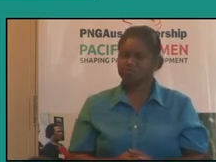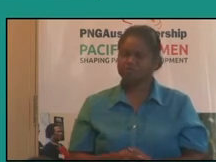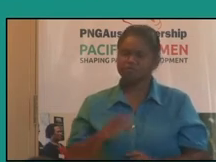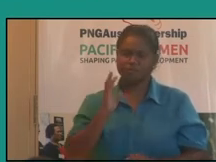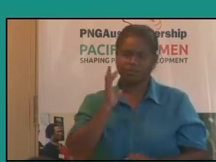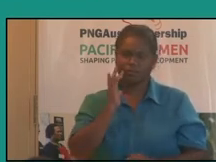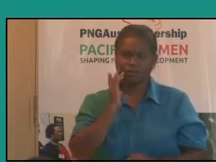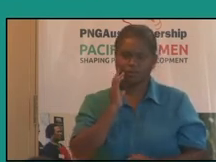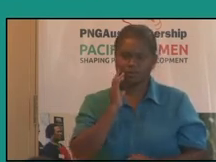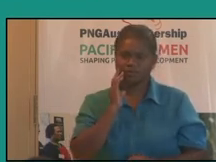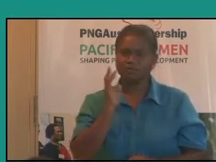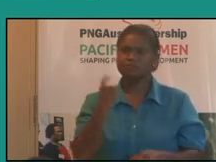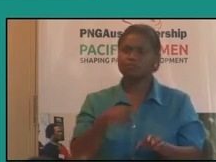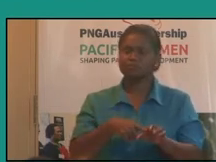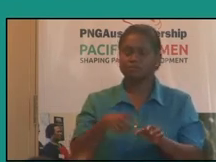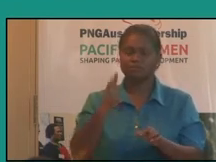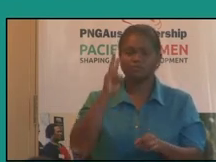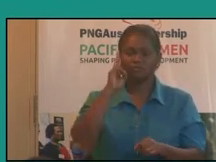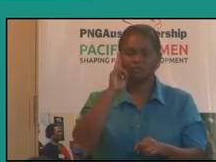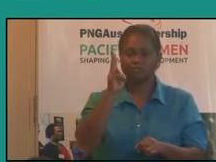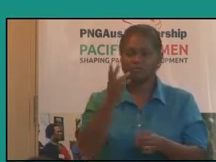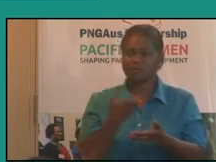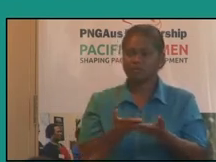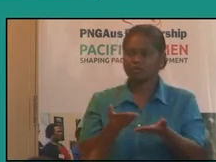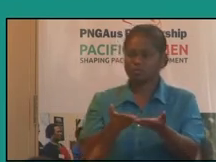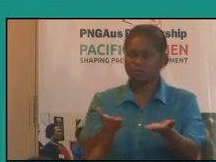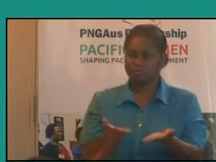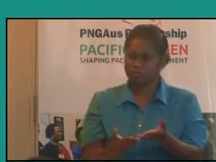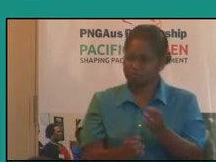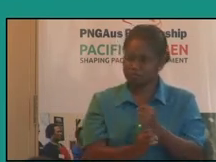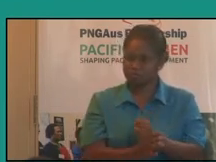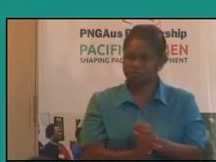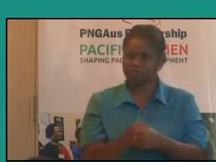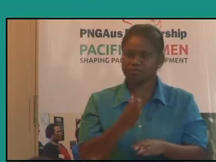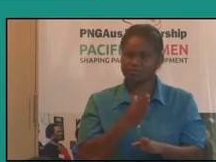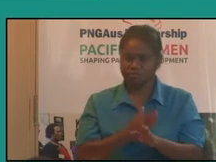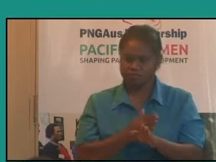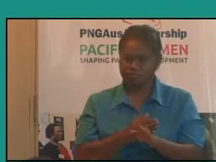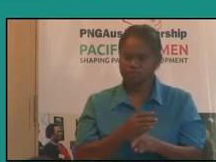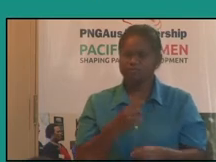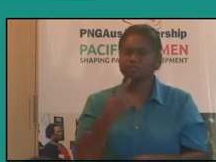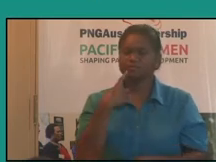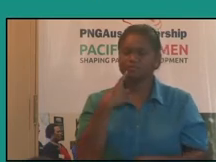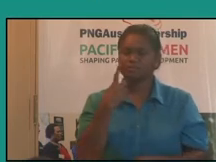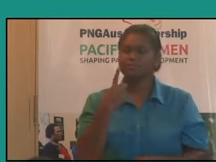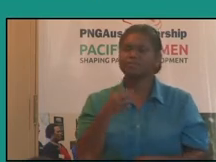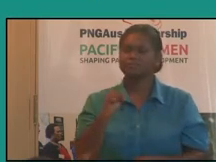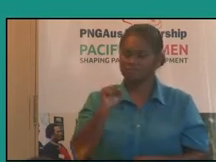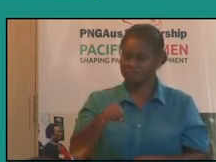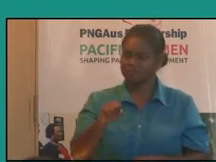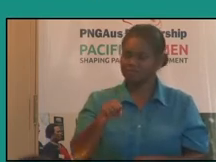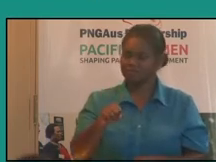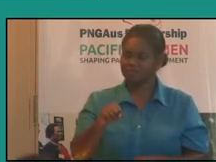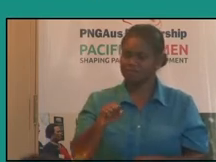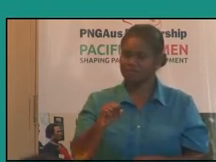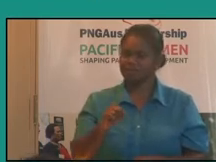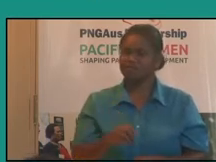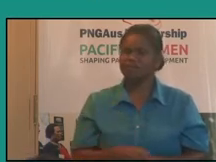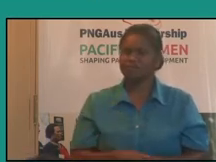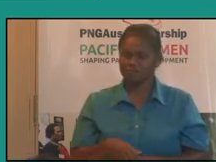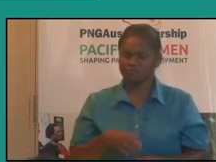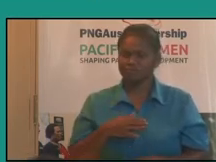to look at how the provincial governments respond, they said yes, but they are, you know, they